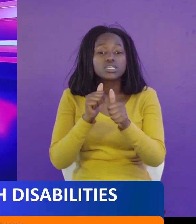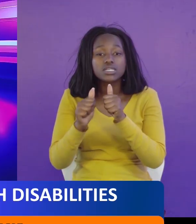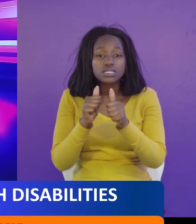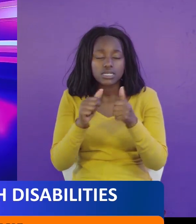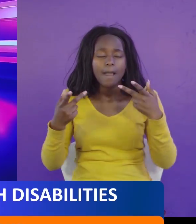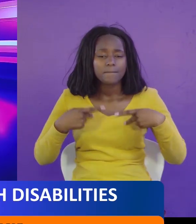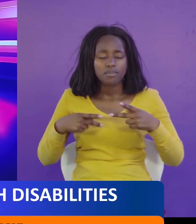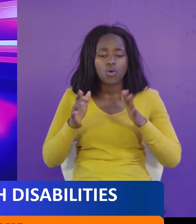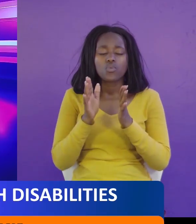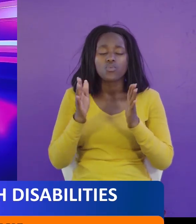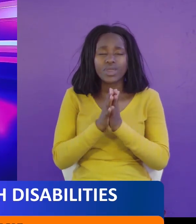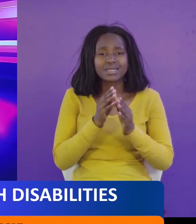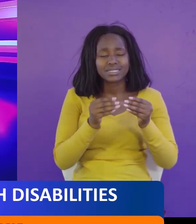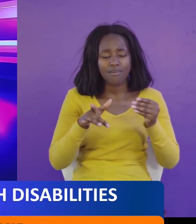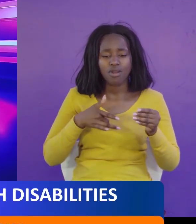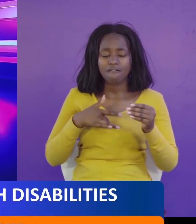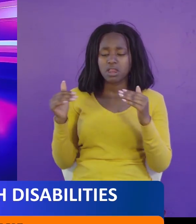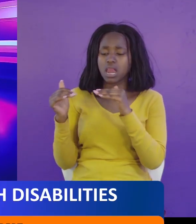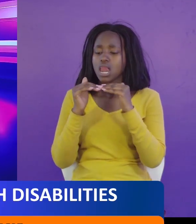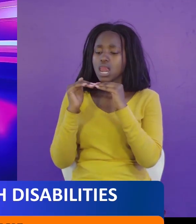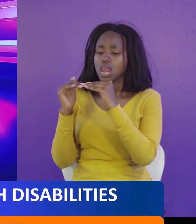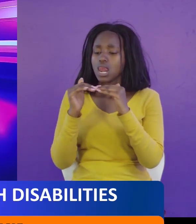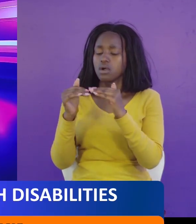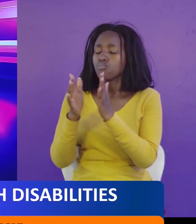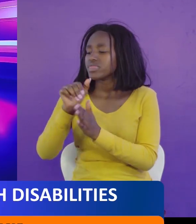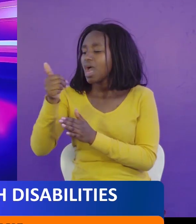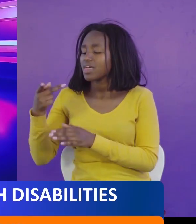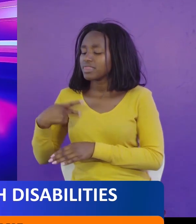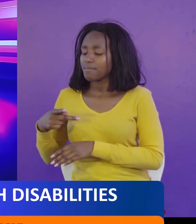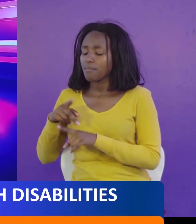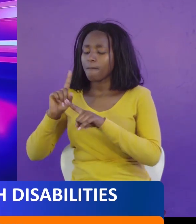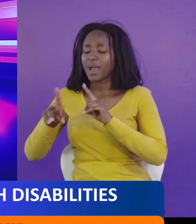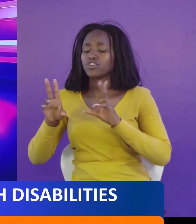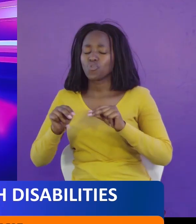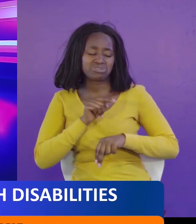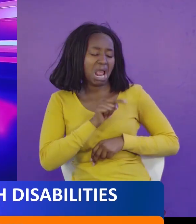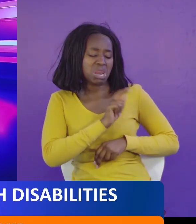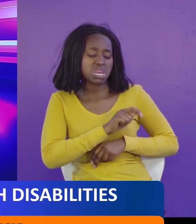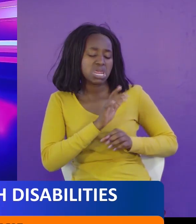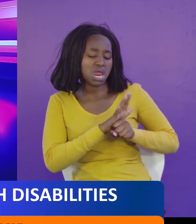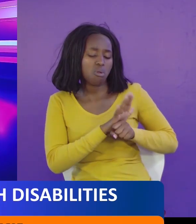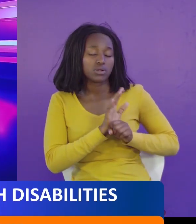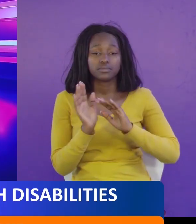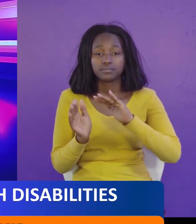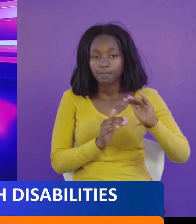citizens, not as dependents. 3, economic